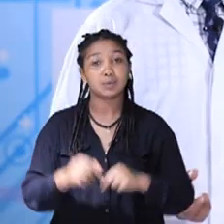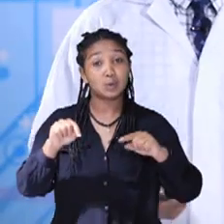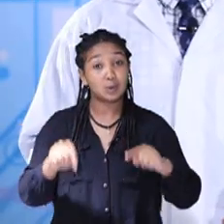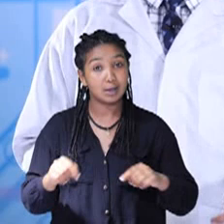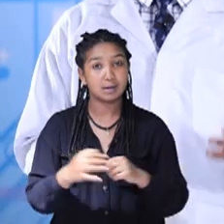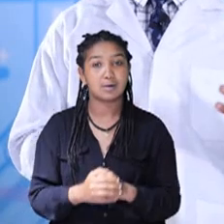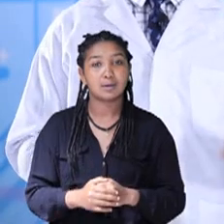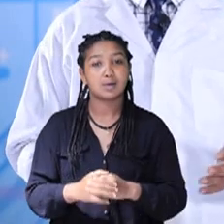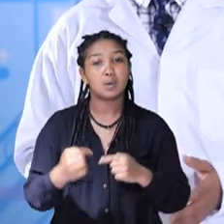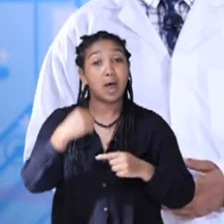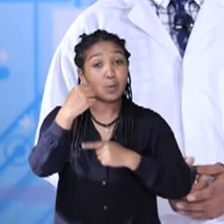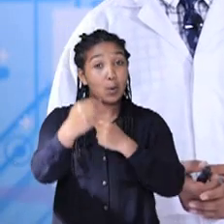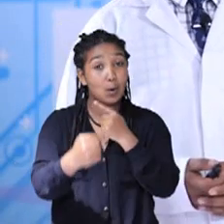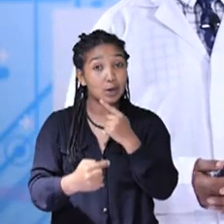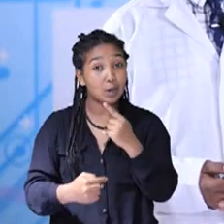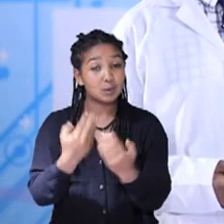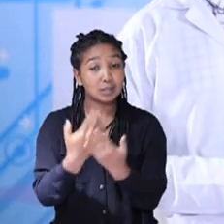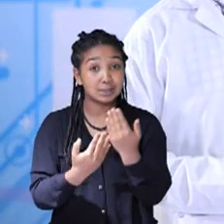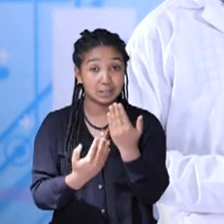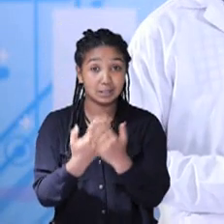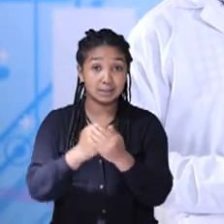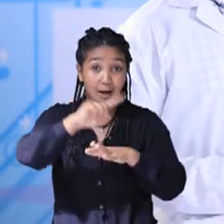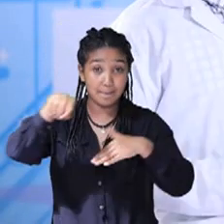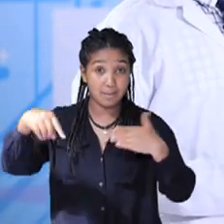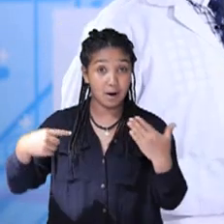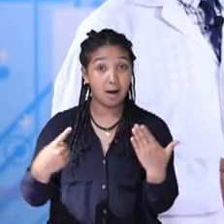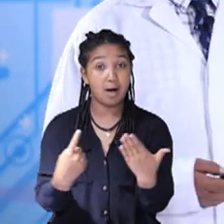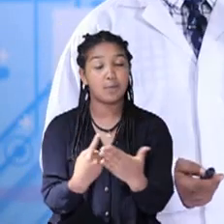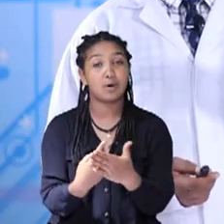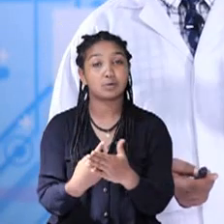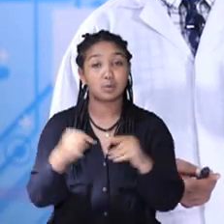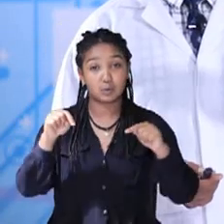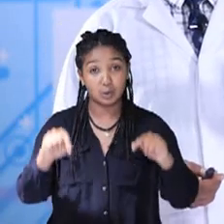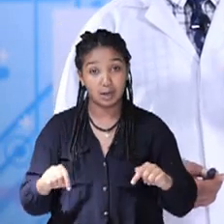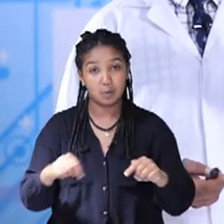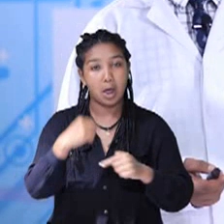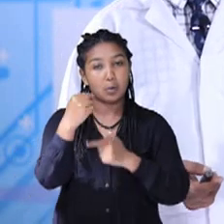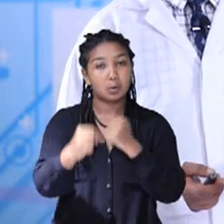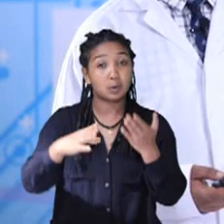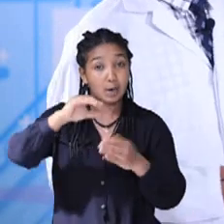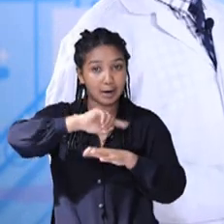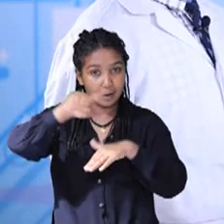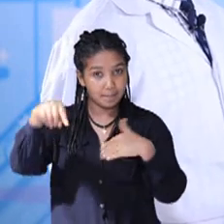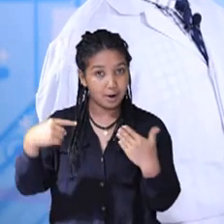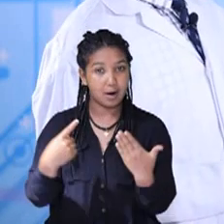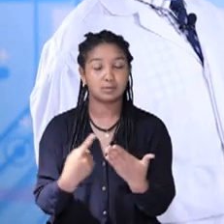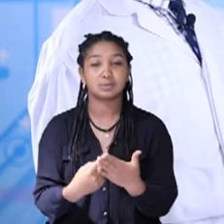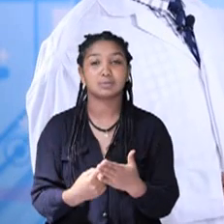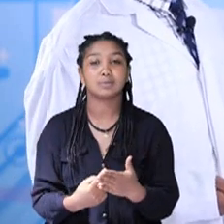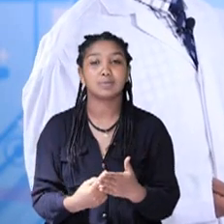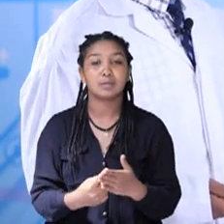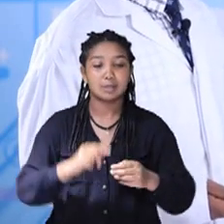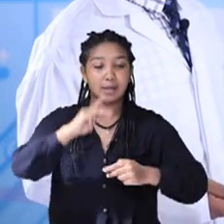Today, we are going to discuss about, or today we are going to learn about